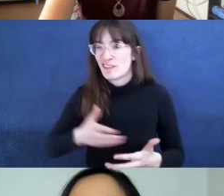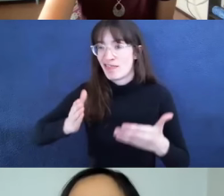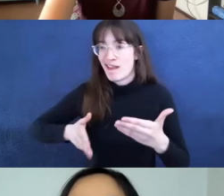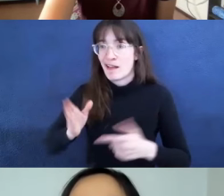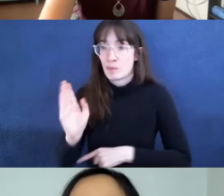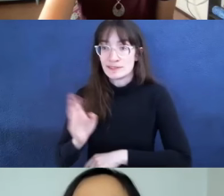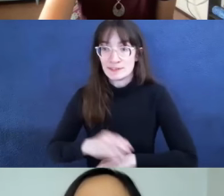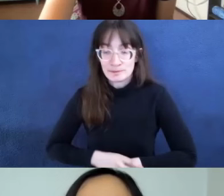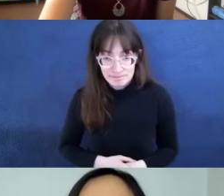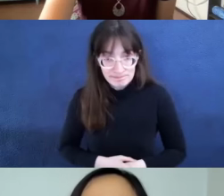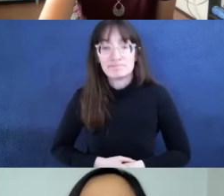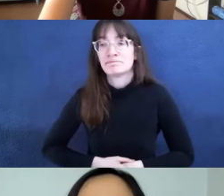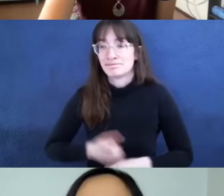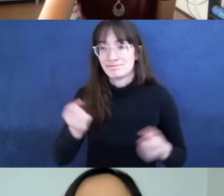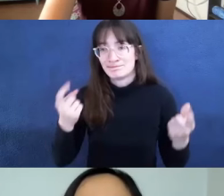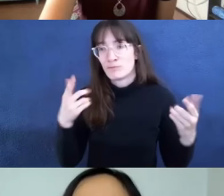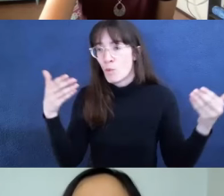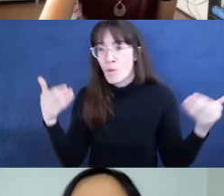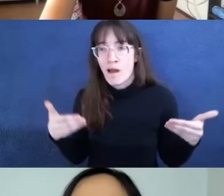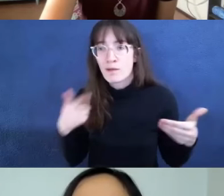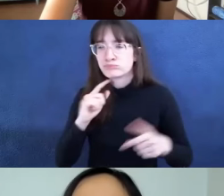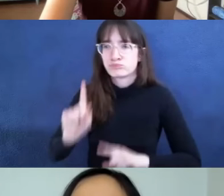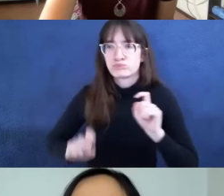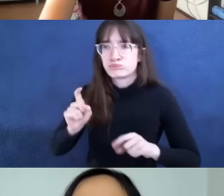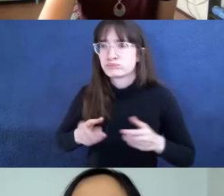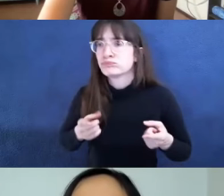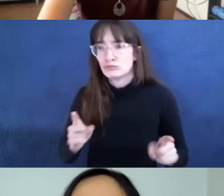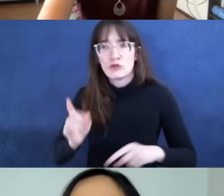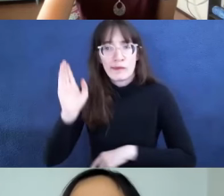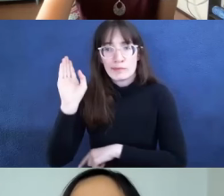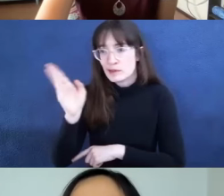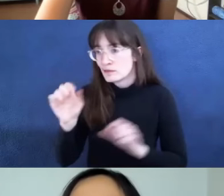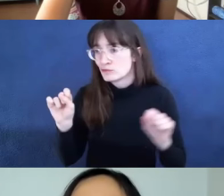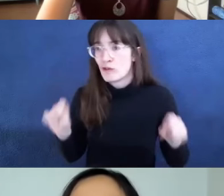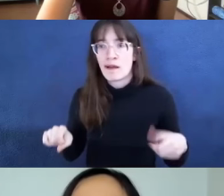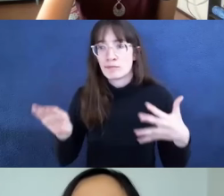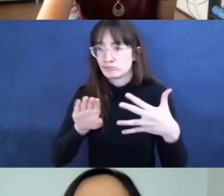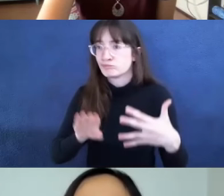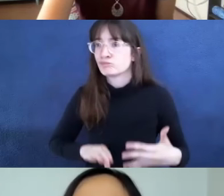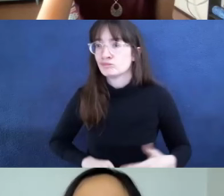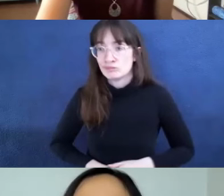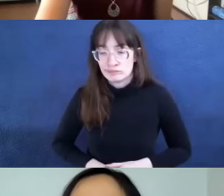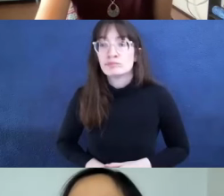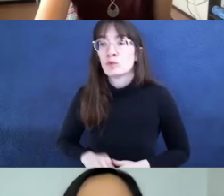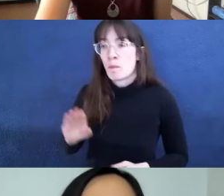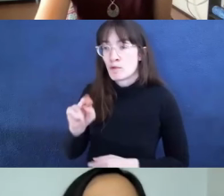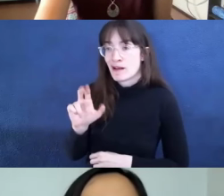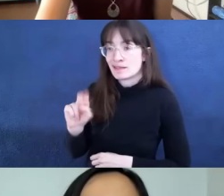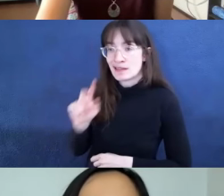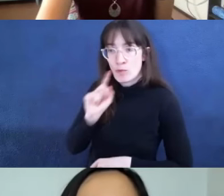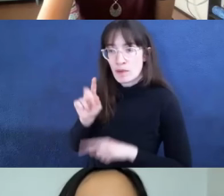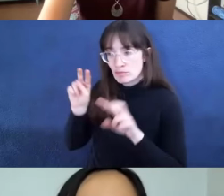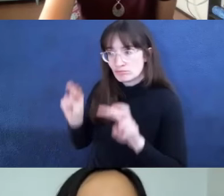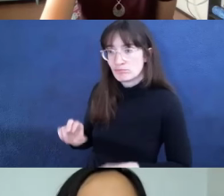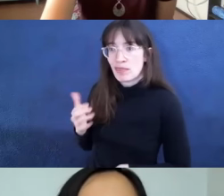And knowing, of course, that you're definitely welcome to ask questions throughout. So Brennison is moderating the chat, and yeah, we're happy